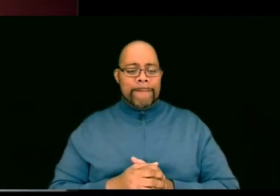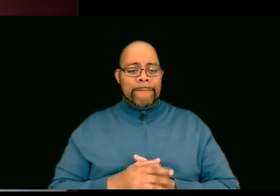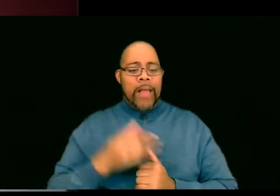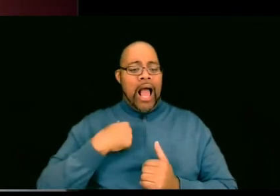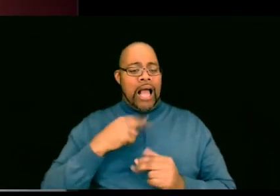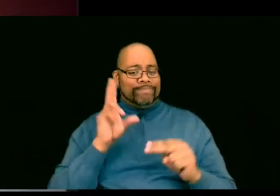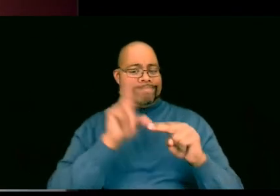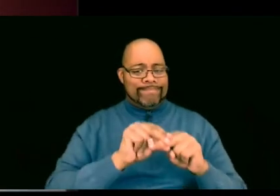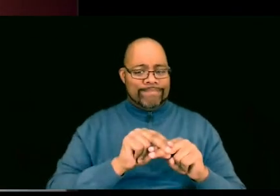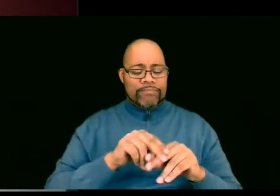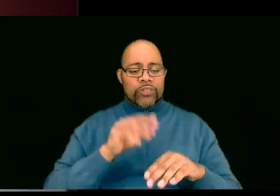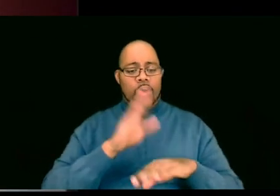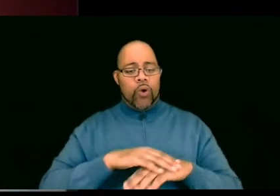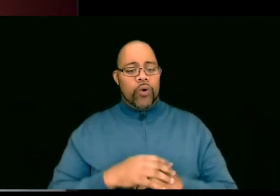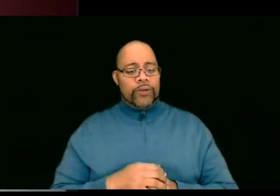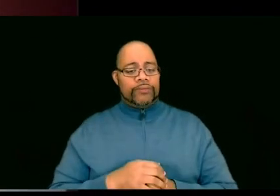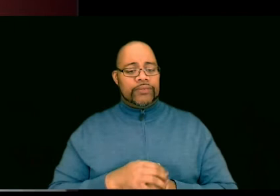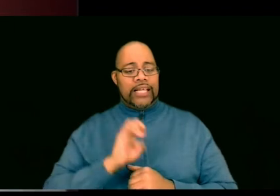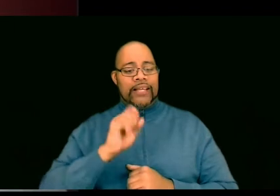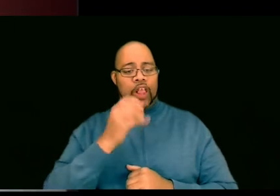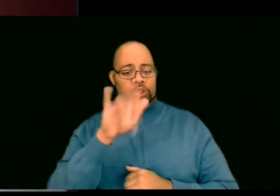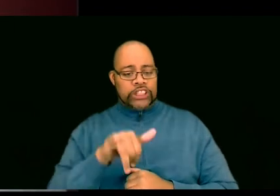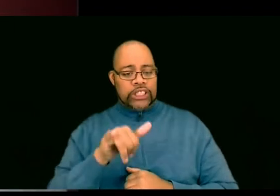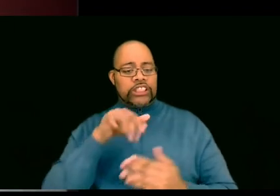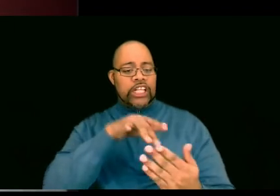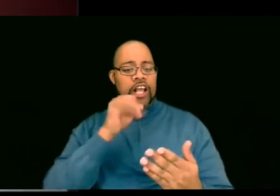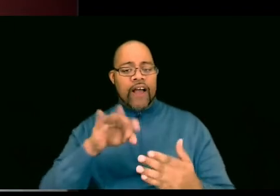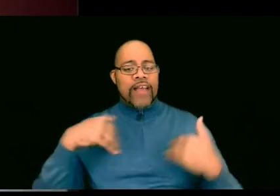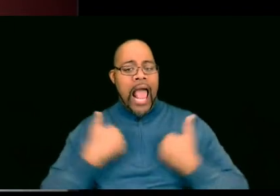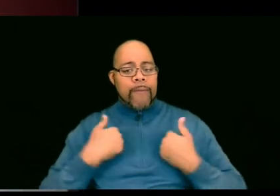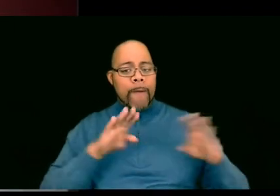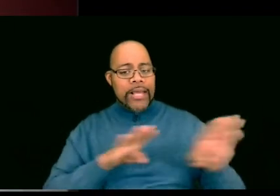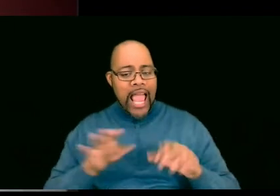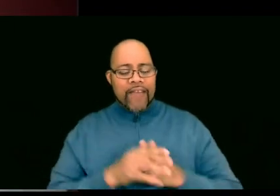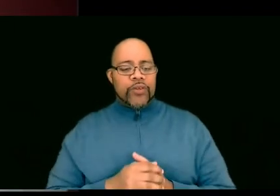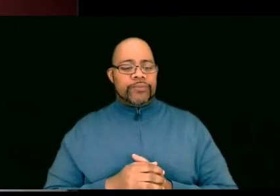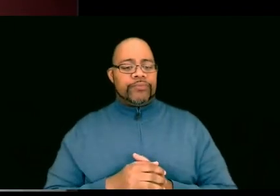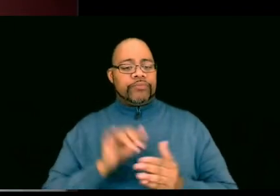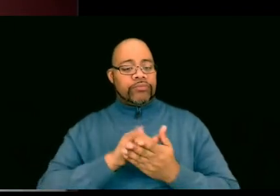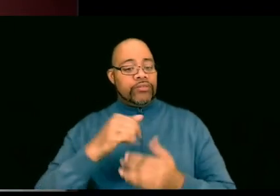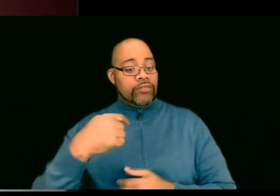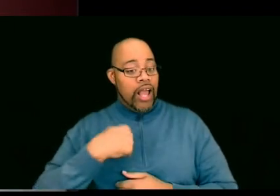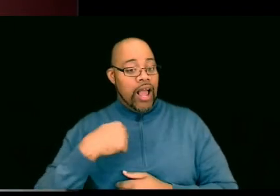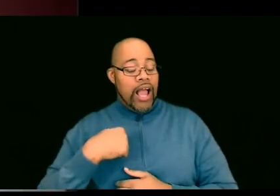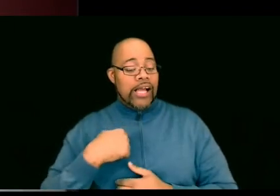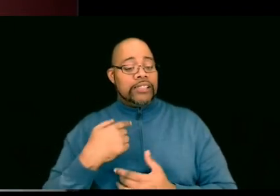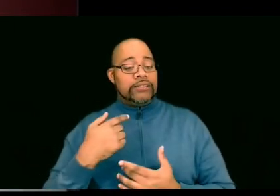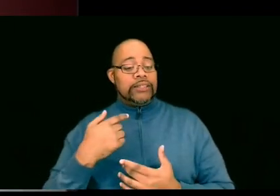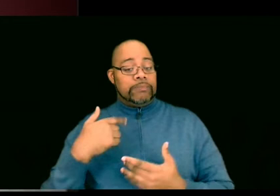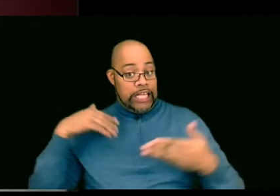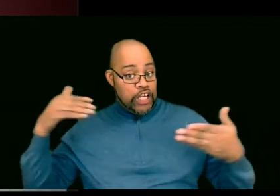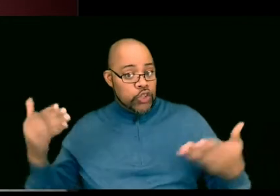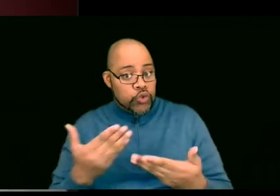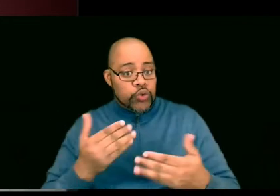I latched on to ethology, or the study of animal behavior, which I had